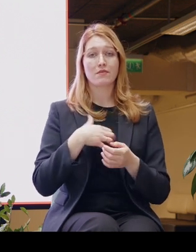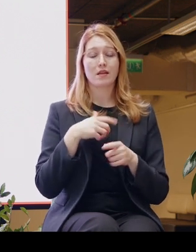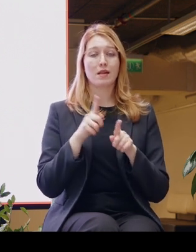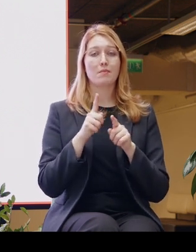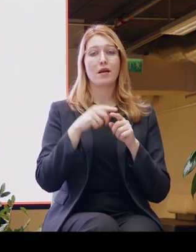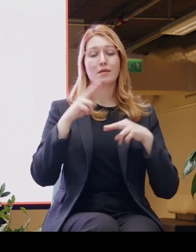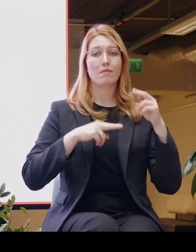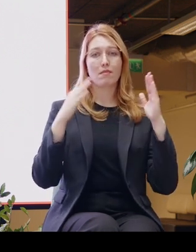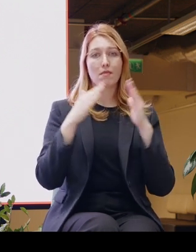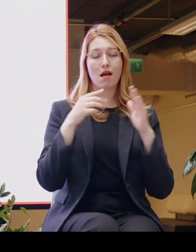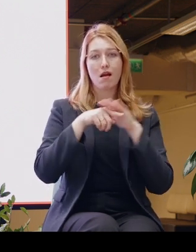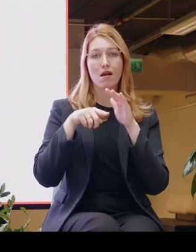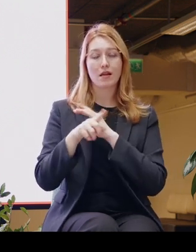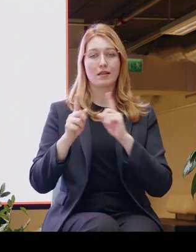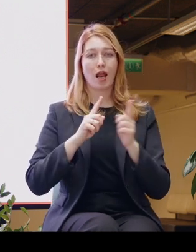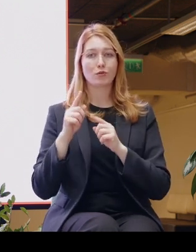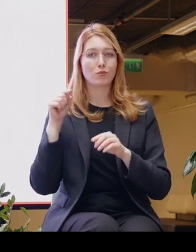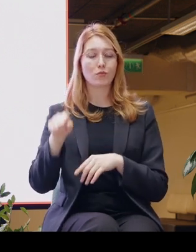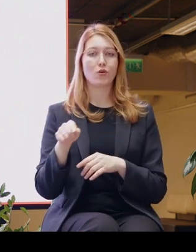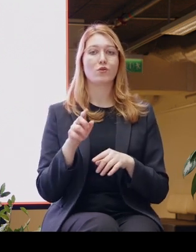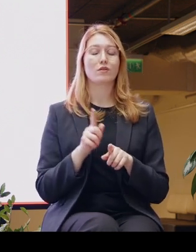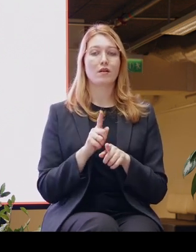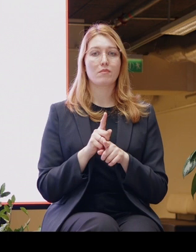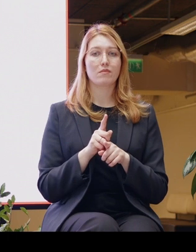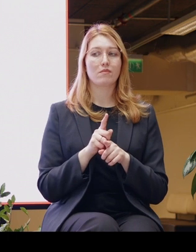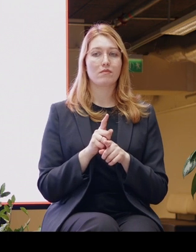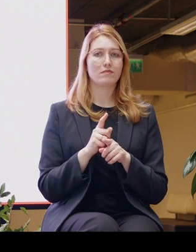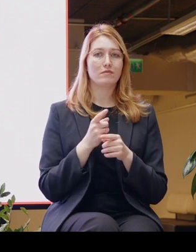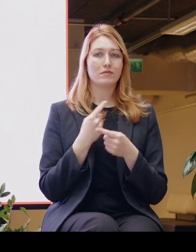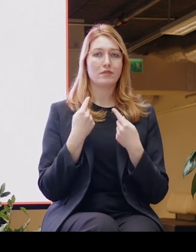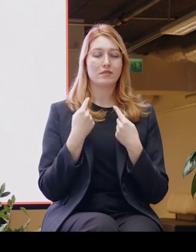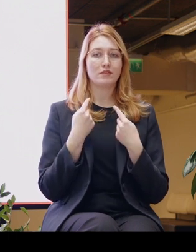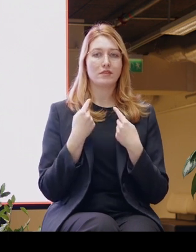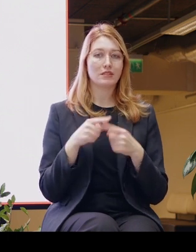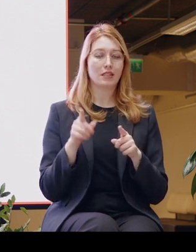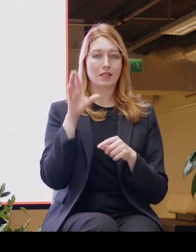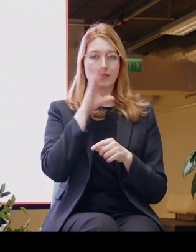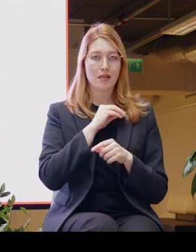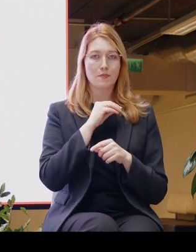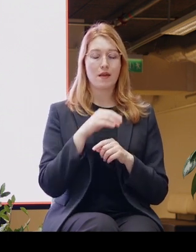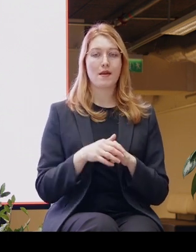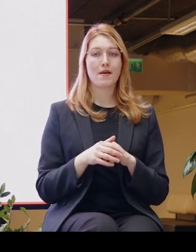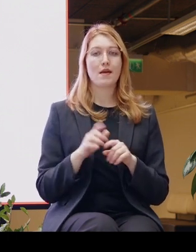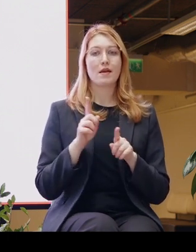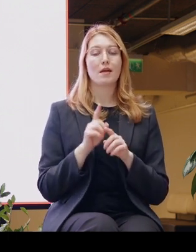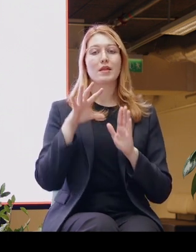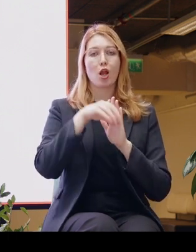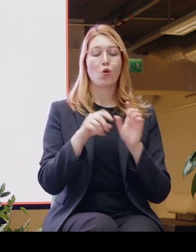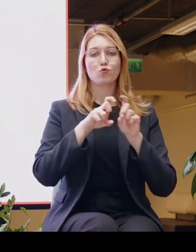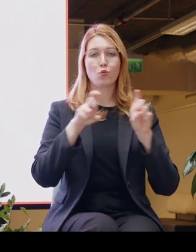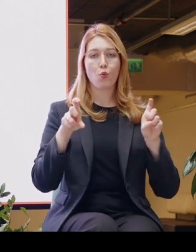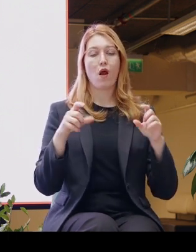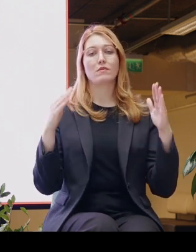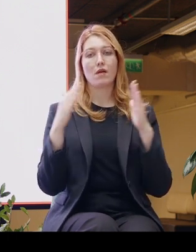buildings, road, transport, and other indoor and outdoor facilities, including schools,